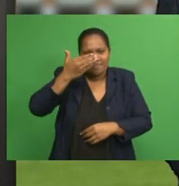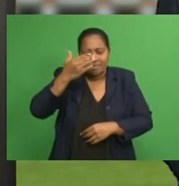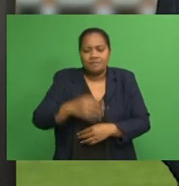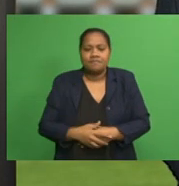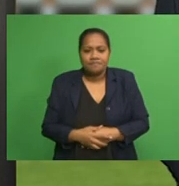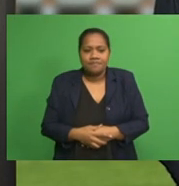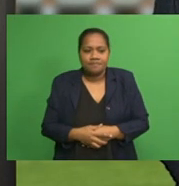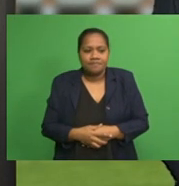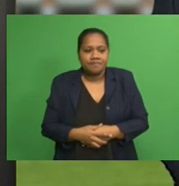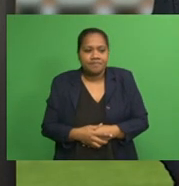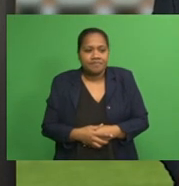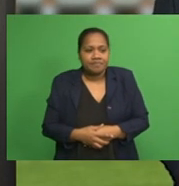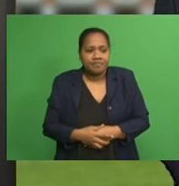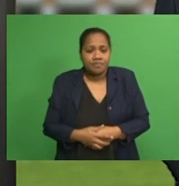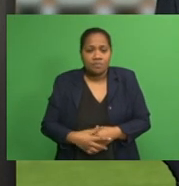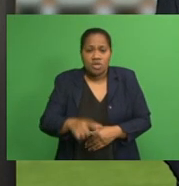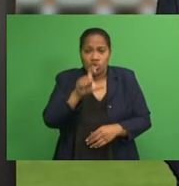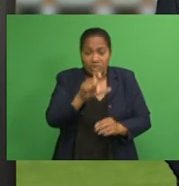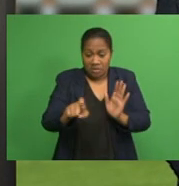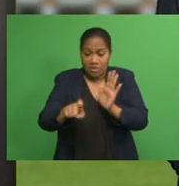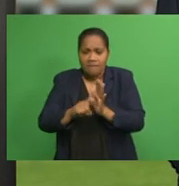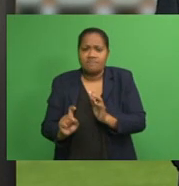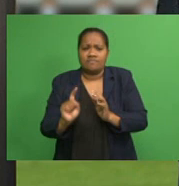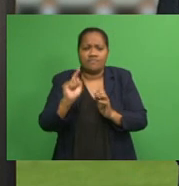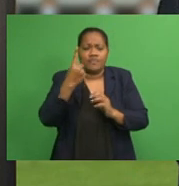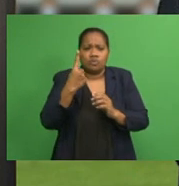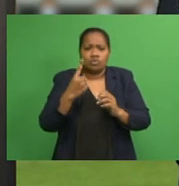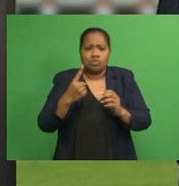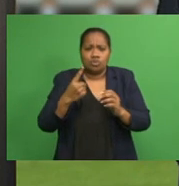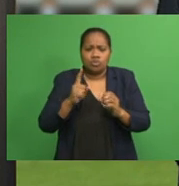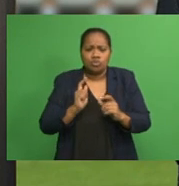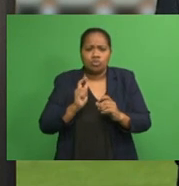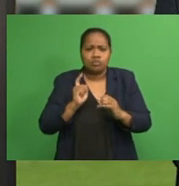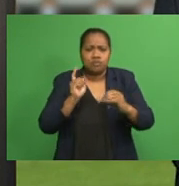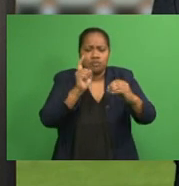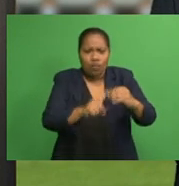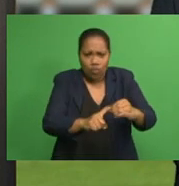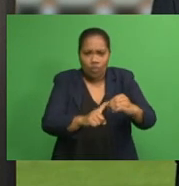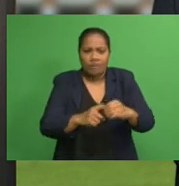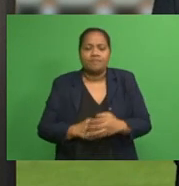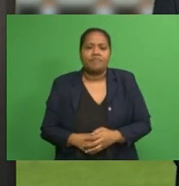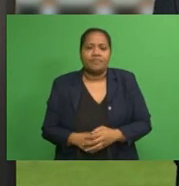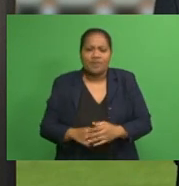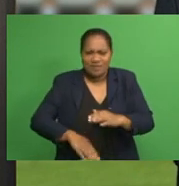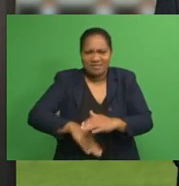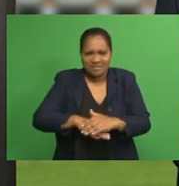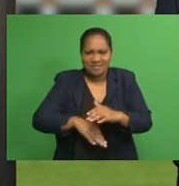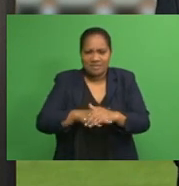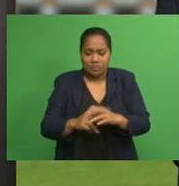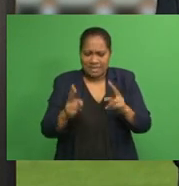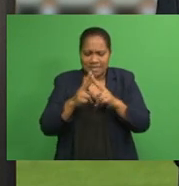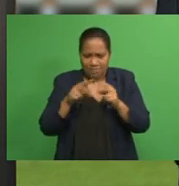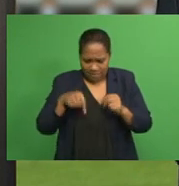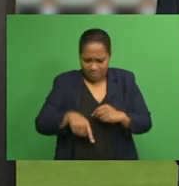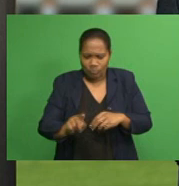Cristiano Ronaldo became the first player to score 50 goals in Serie A, La Liga and the Premier League, as his double this morning